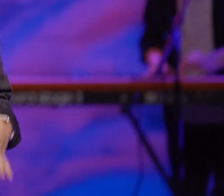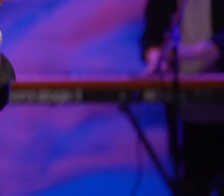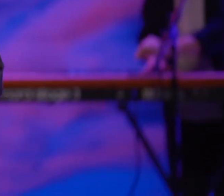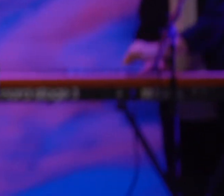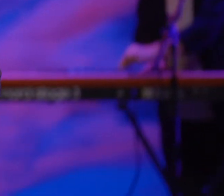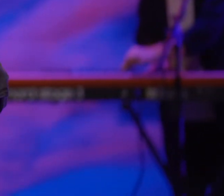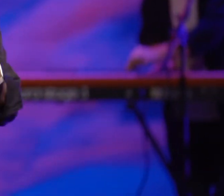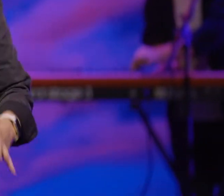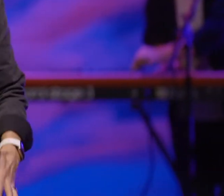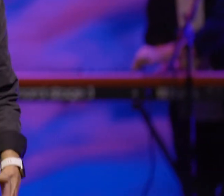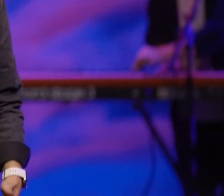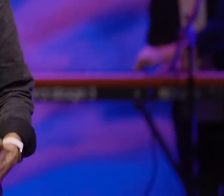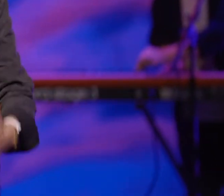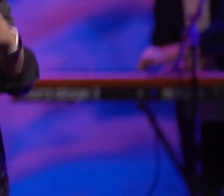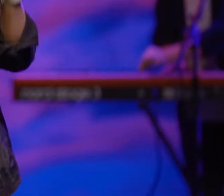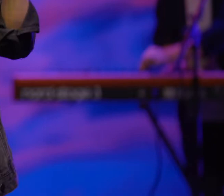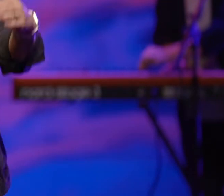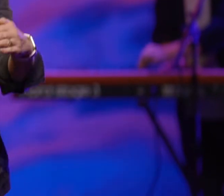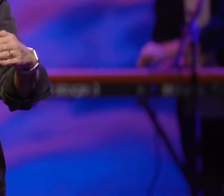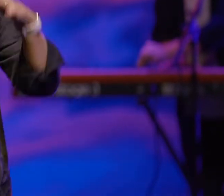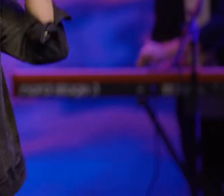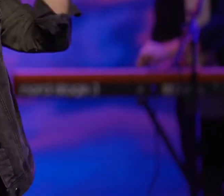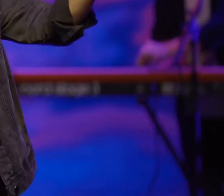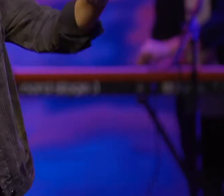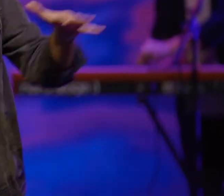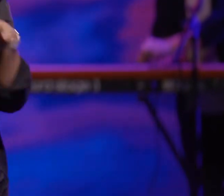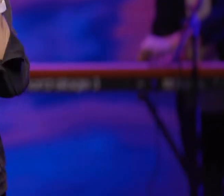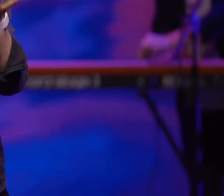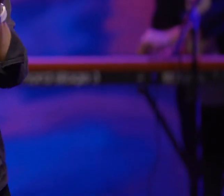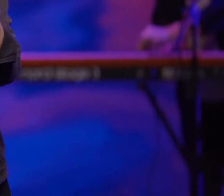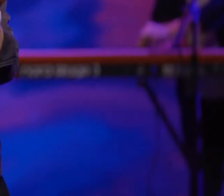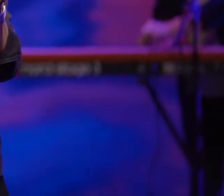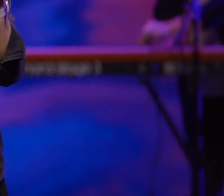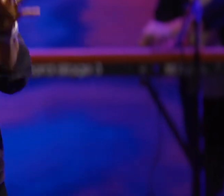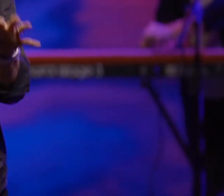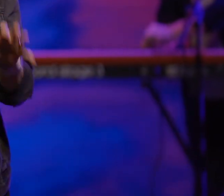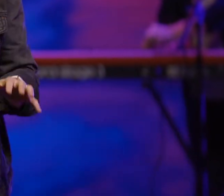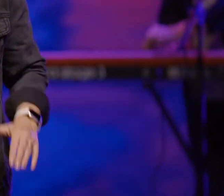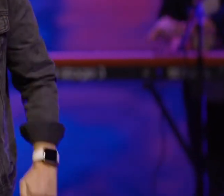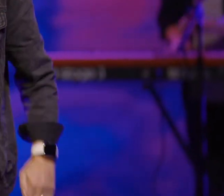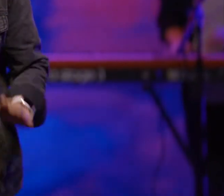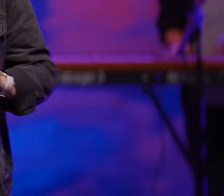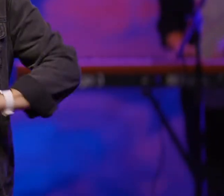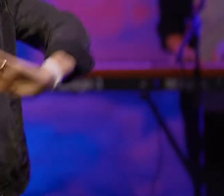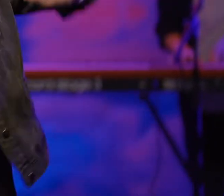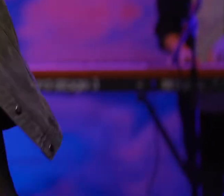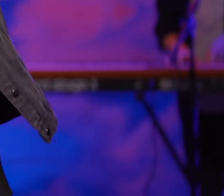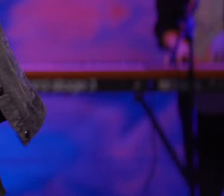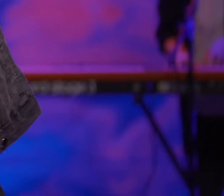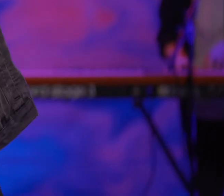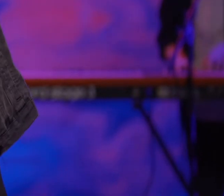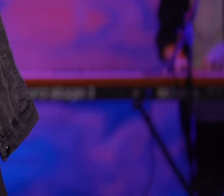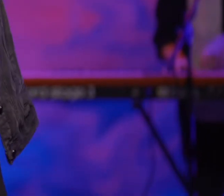word. So right where you are this morning, come on, in your homes, other locations, in this theater right here, why don't you just